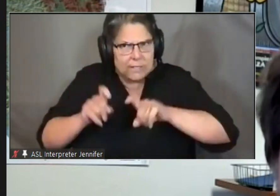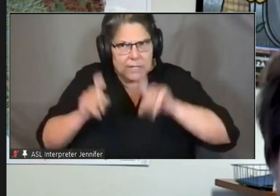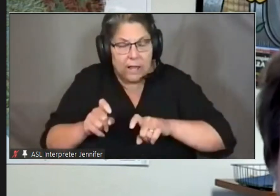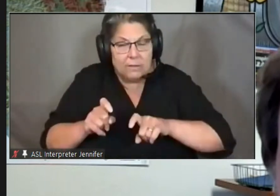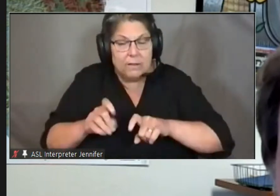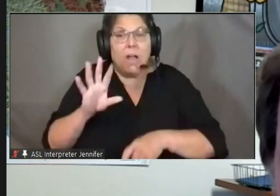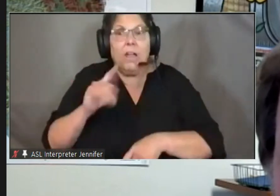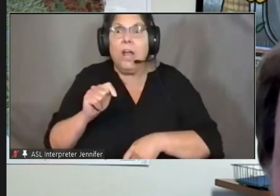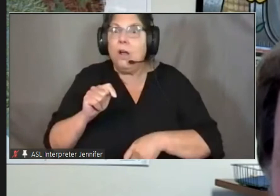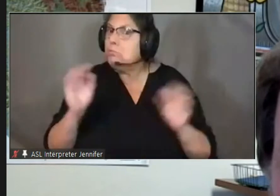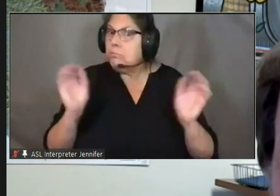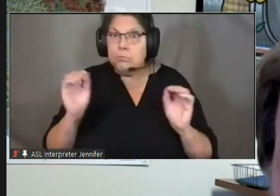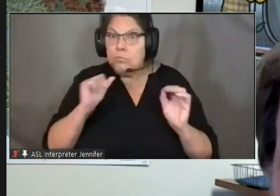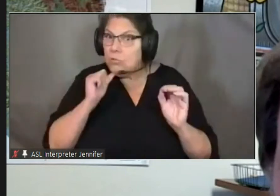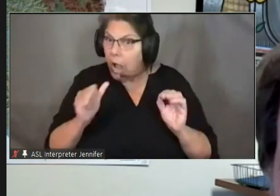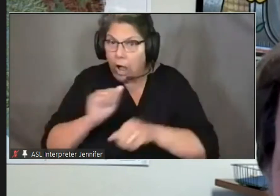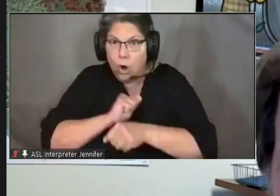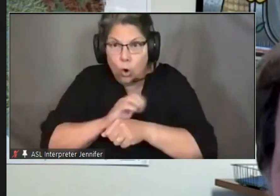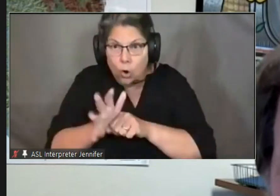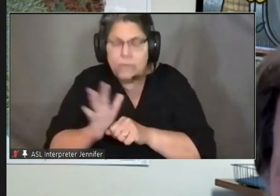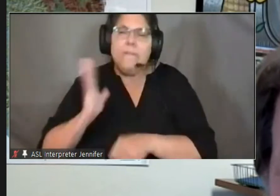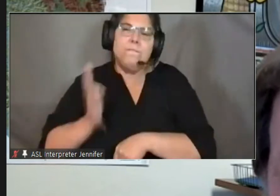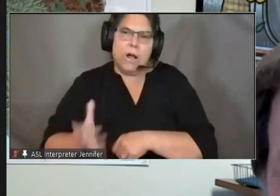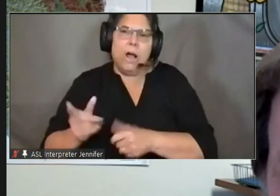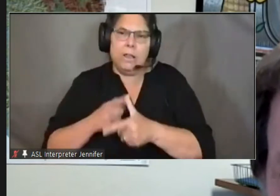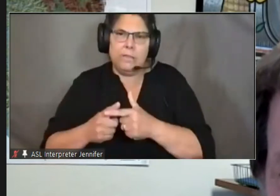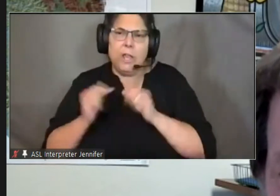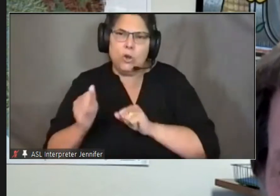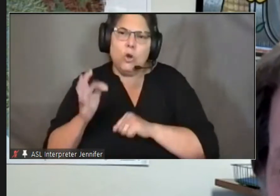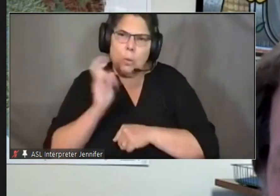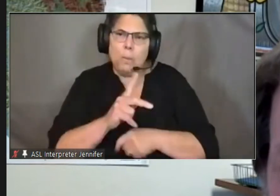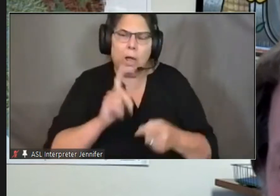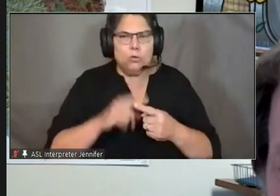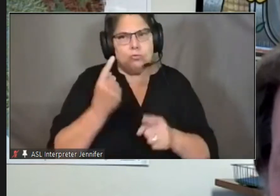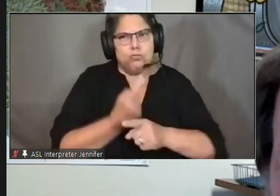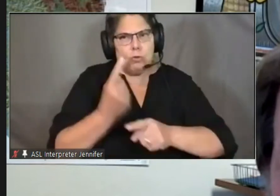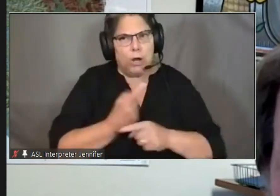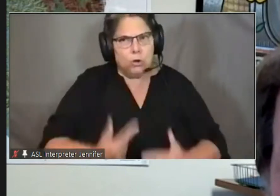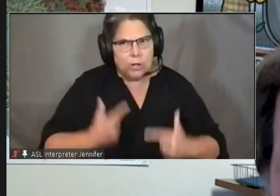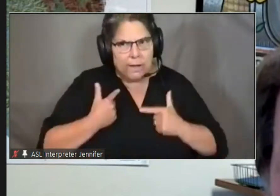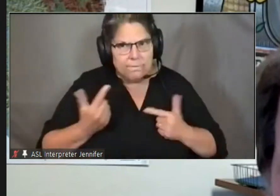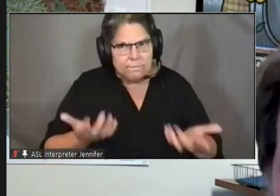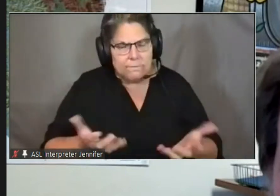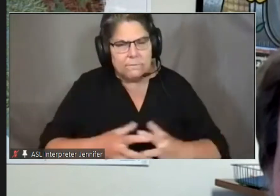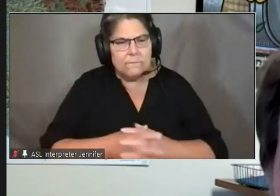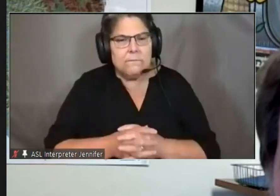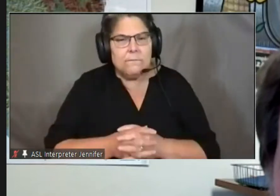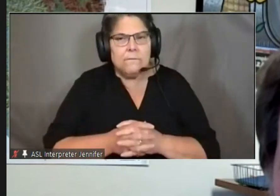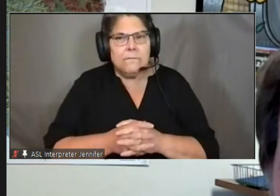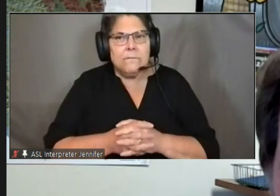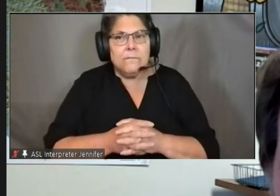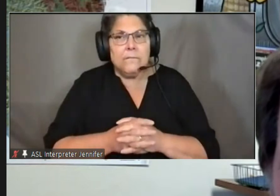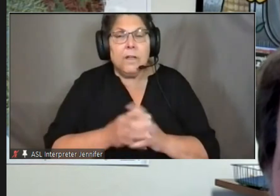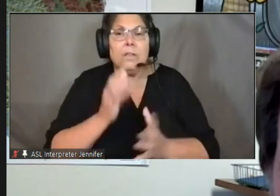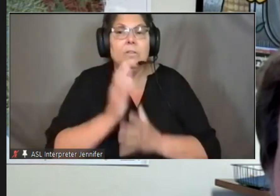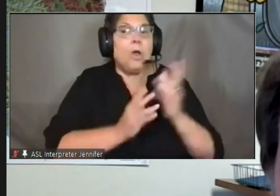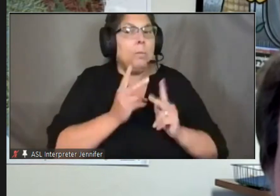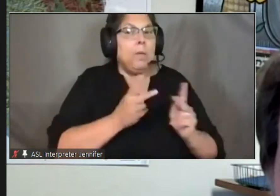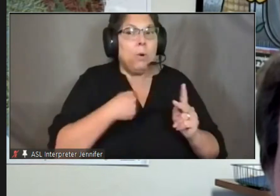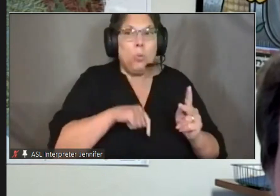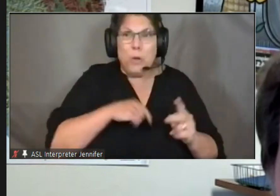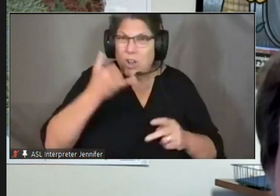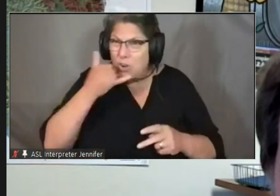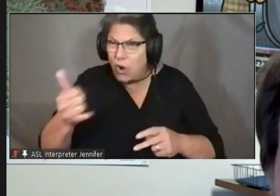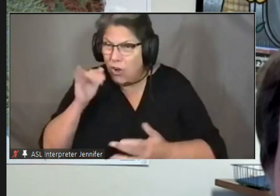COVID, then it's okay to resume your usual activities. Some who've been called refuse to talk with our